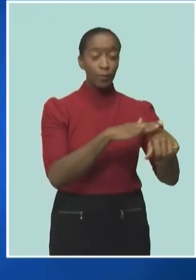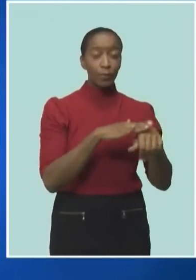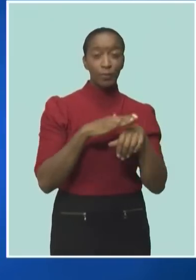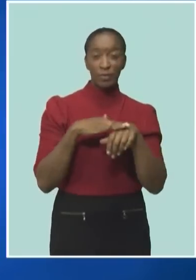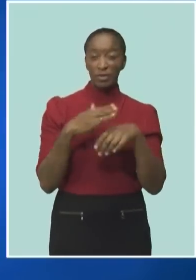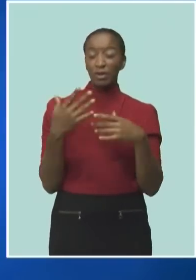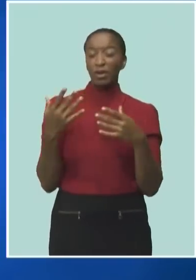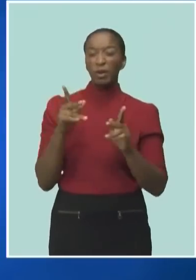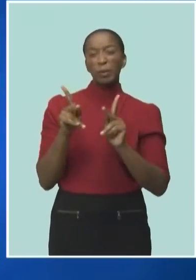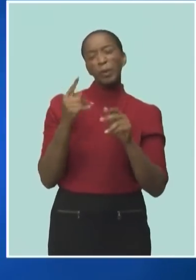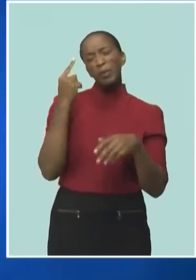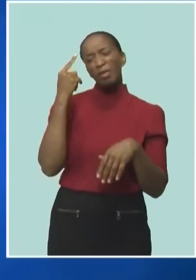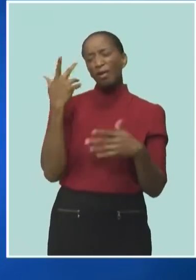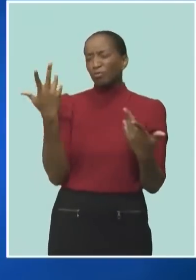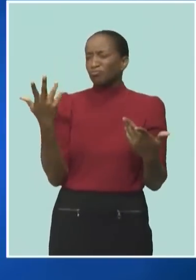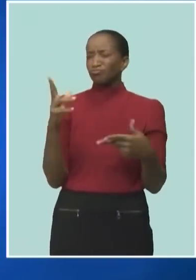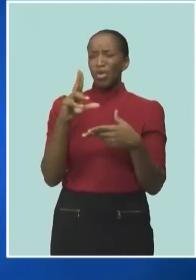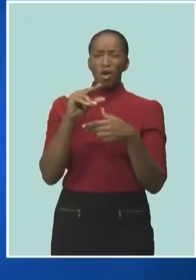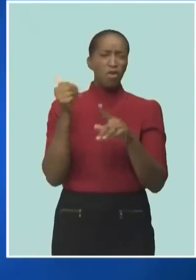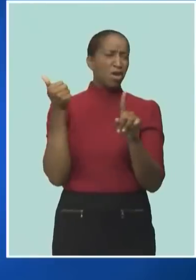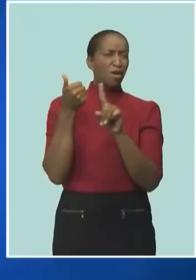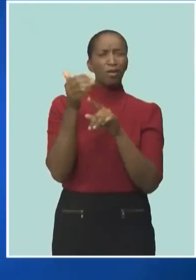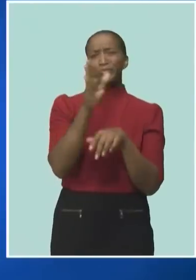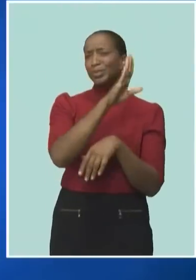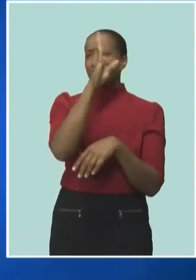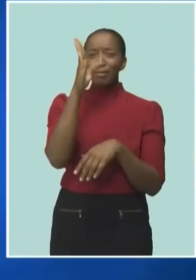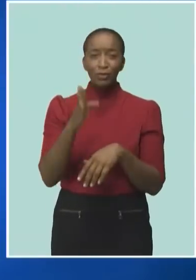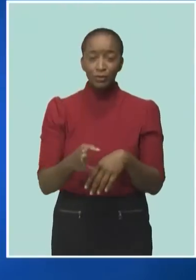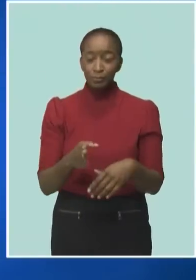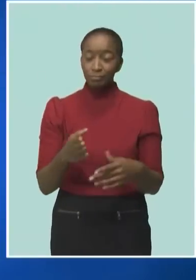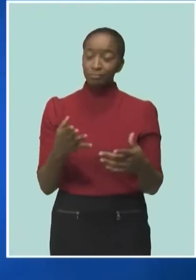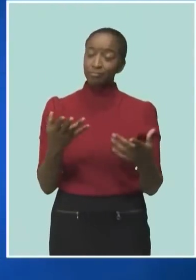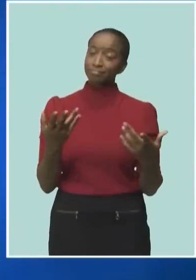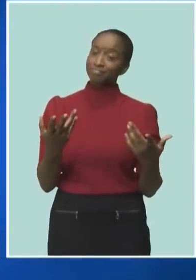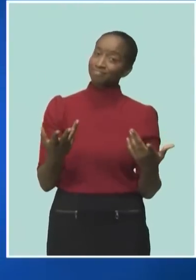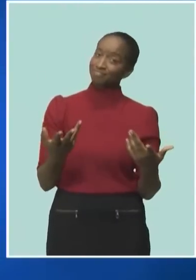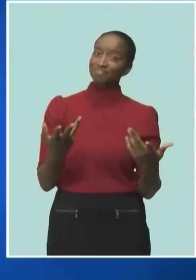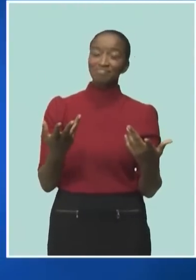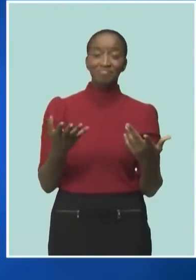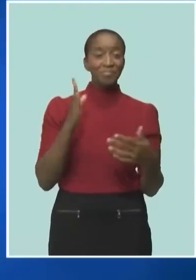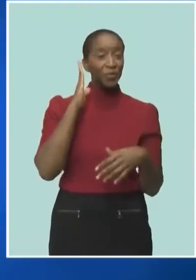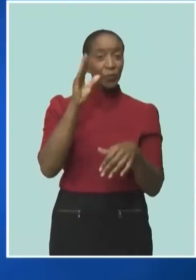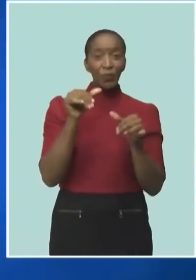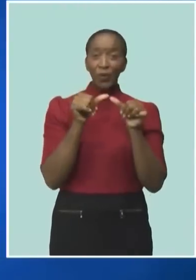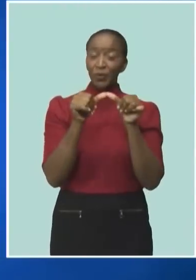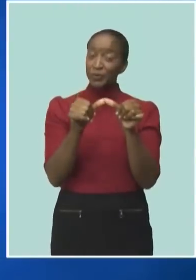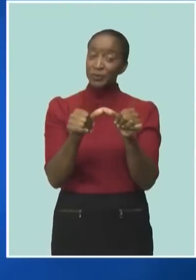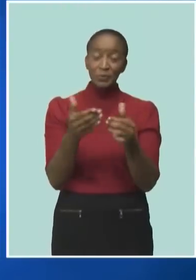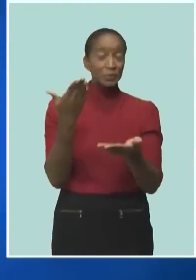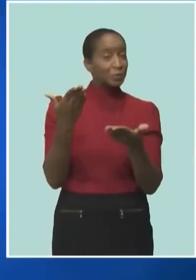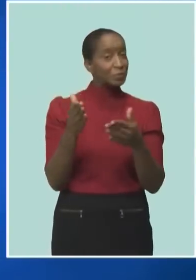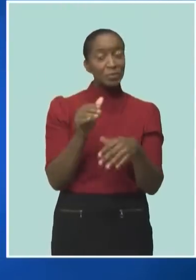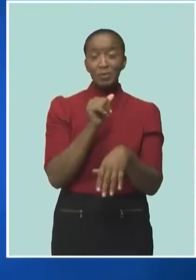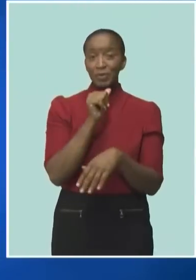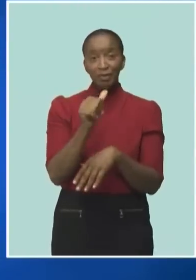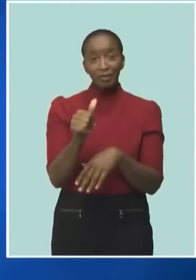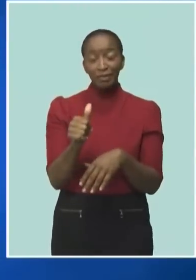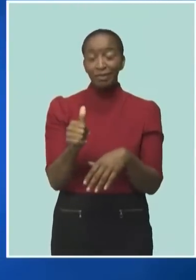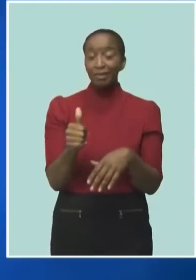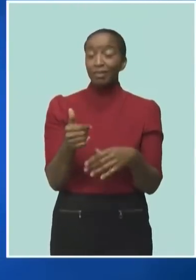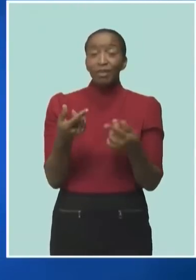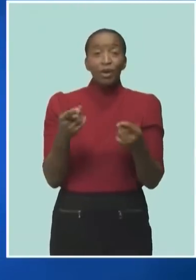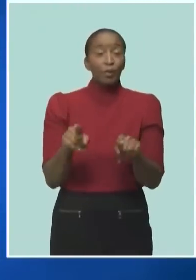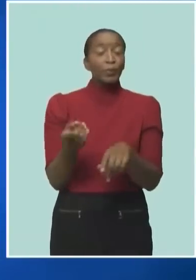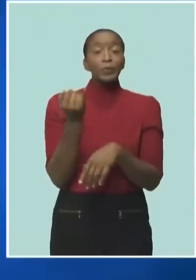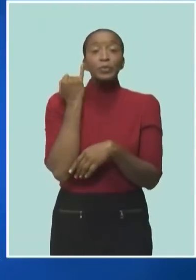recent history is proving otherwise, and it will only take one hurricane to devastate the island. So we just want to encourage Barbadians,